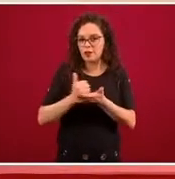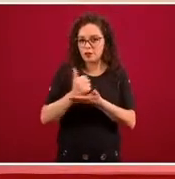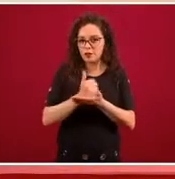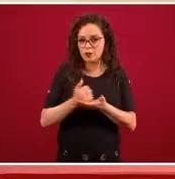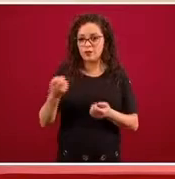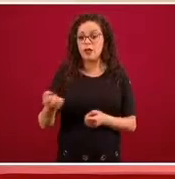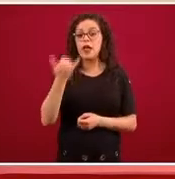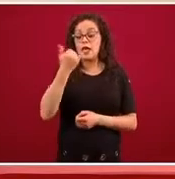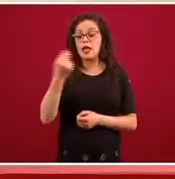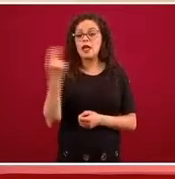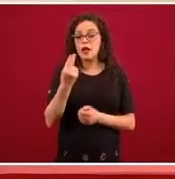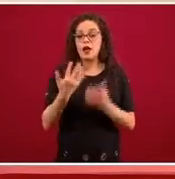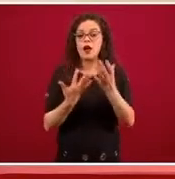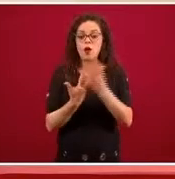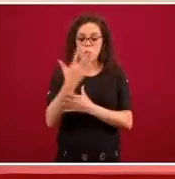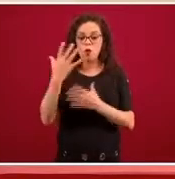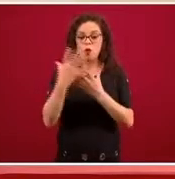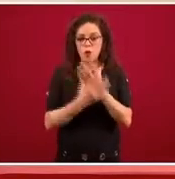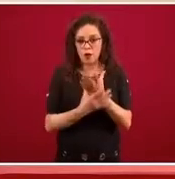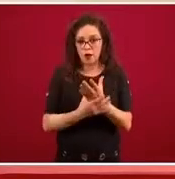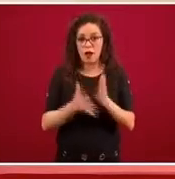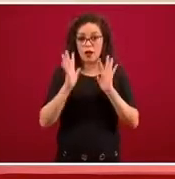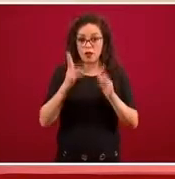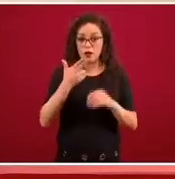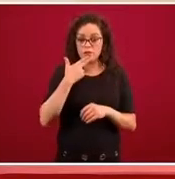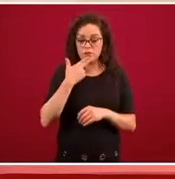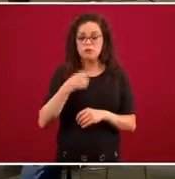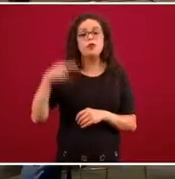this N95, but it will have proper